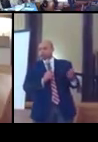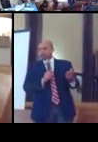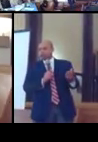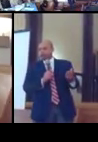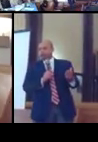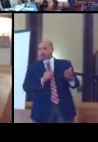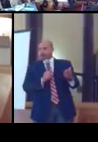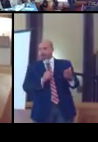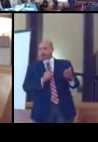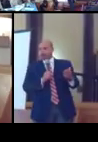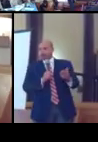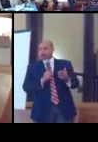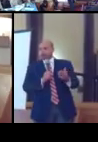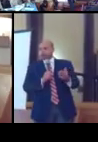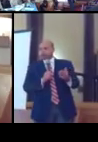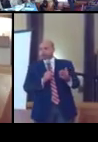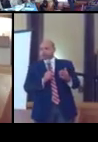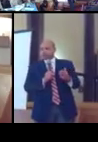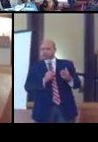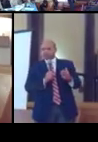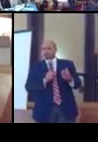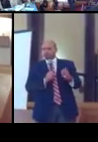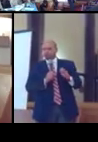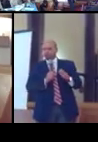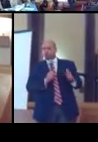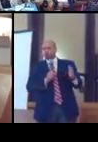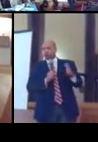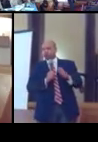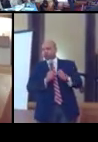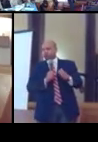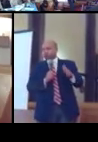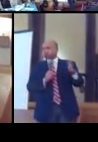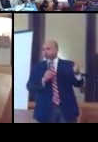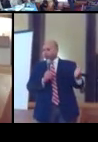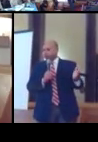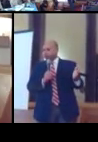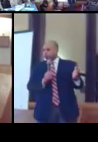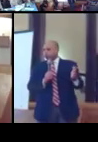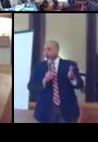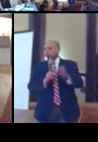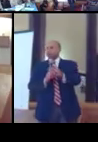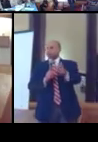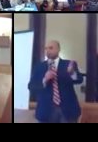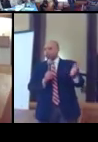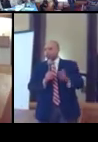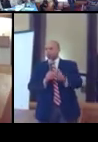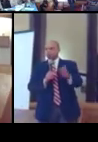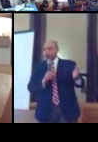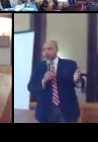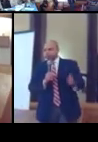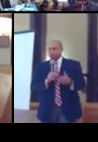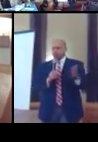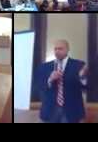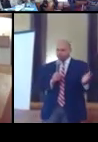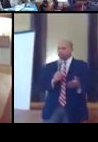a target there. But a lot of that is of form is structure. So this is where